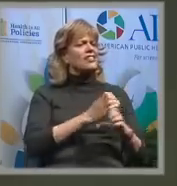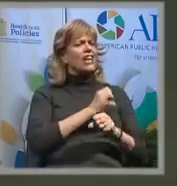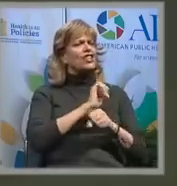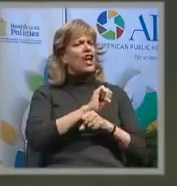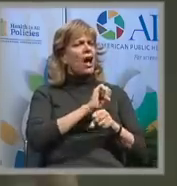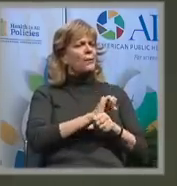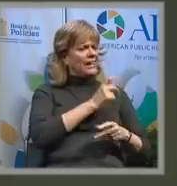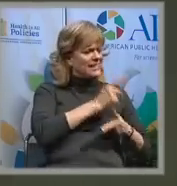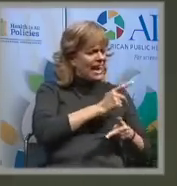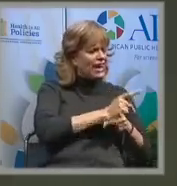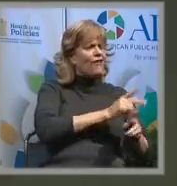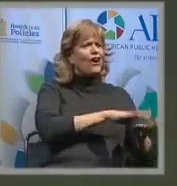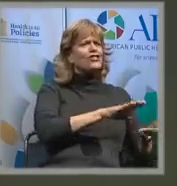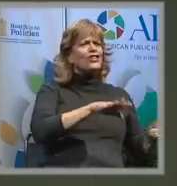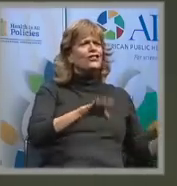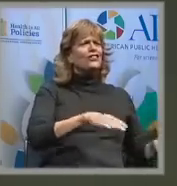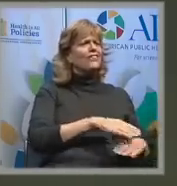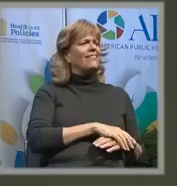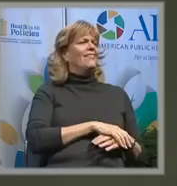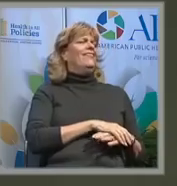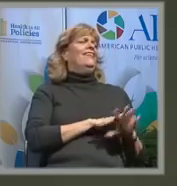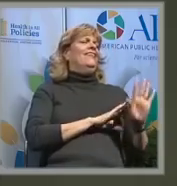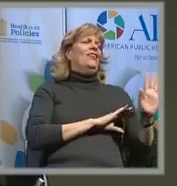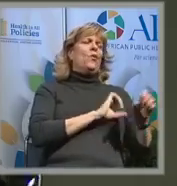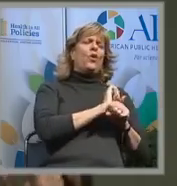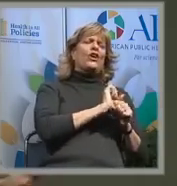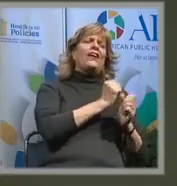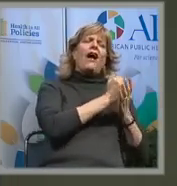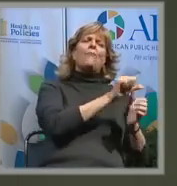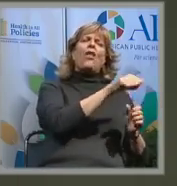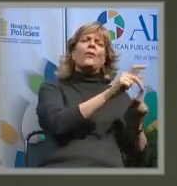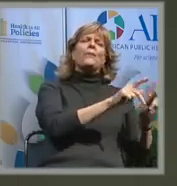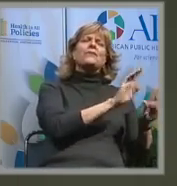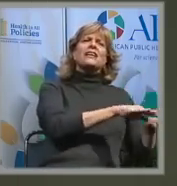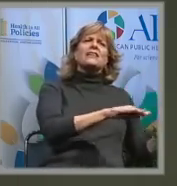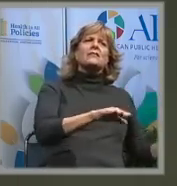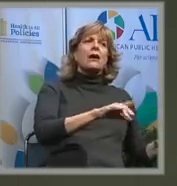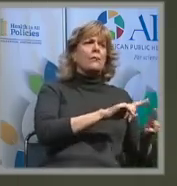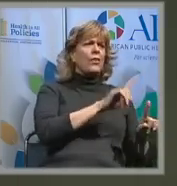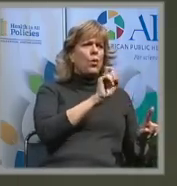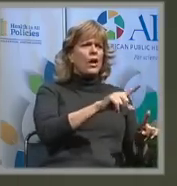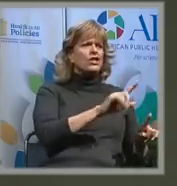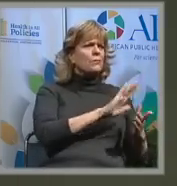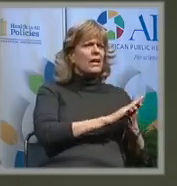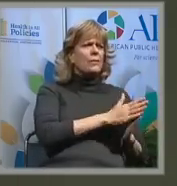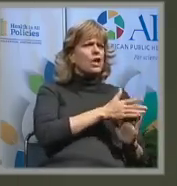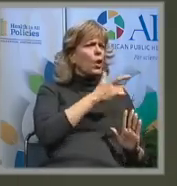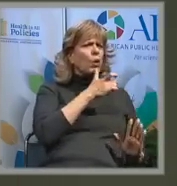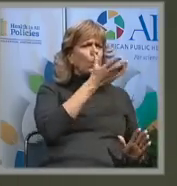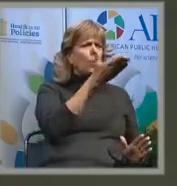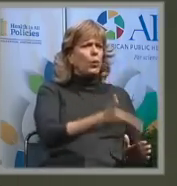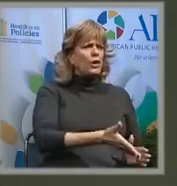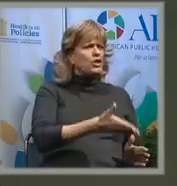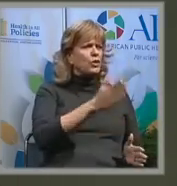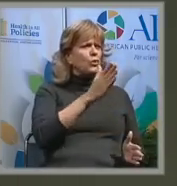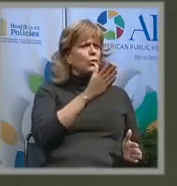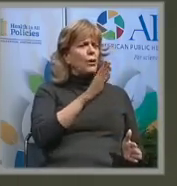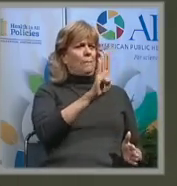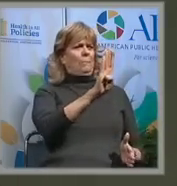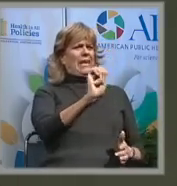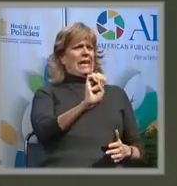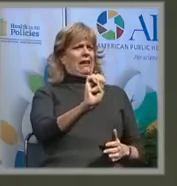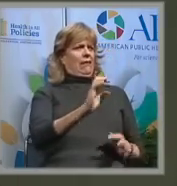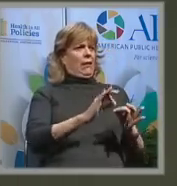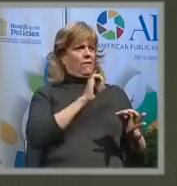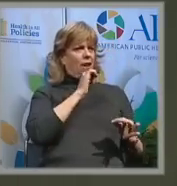to take care of our kids, to help be working to help other people's kids. But the question becomes, who would you be if you had not been